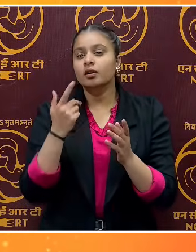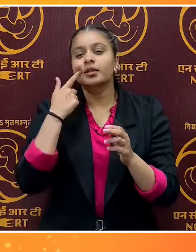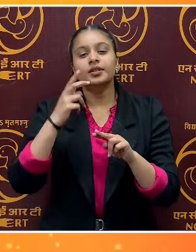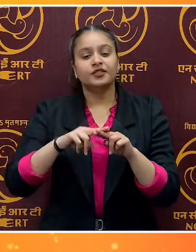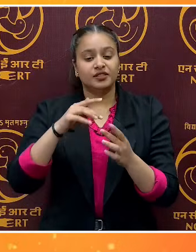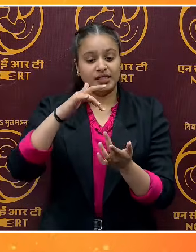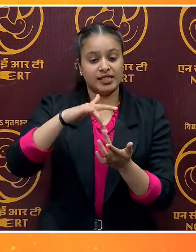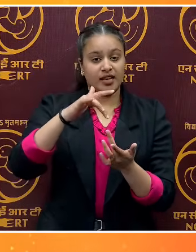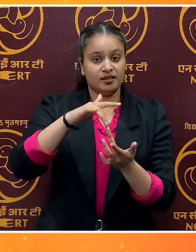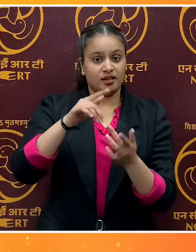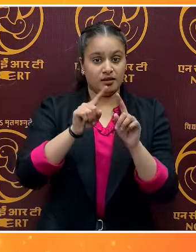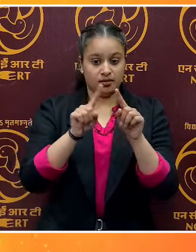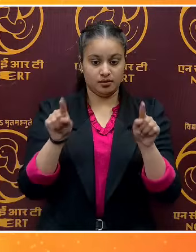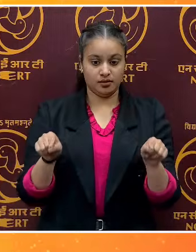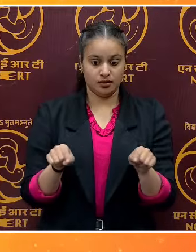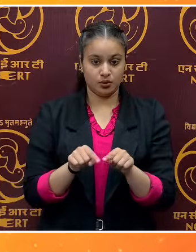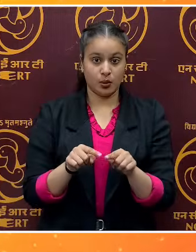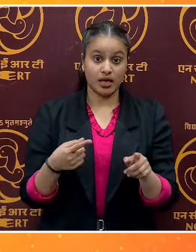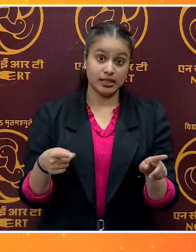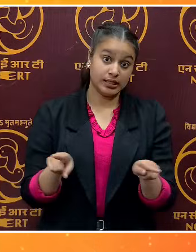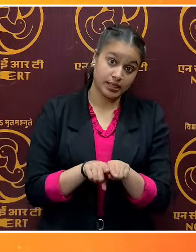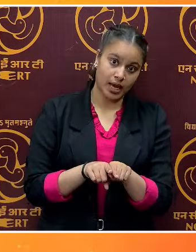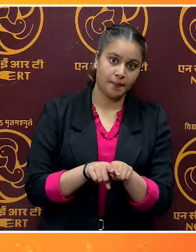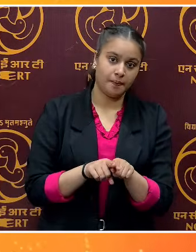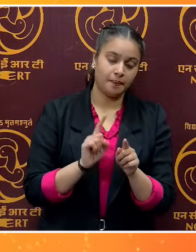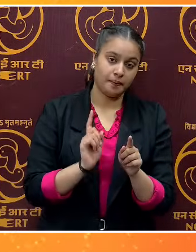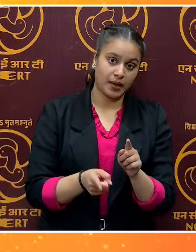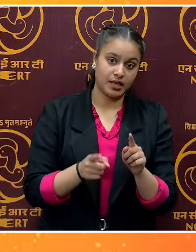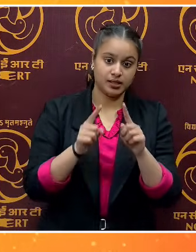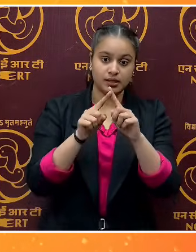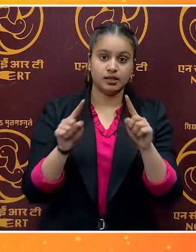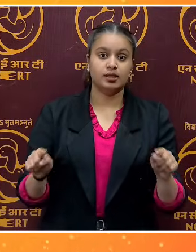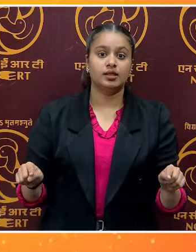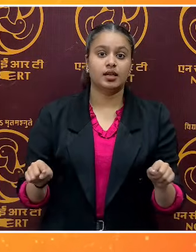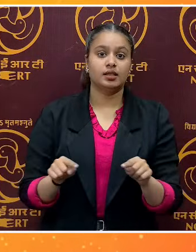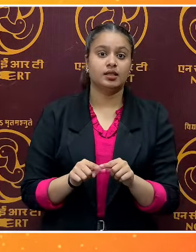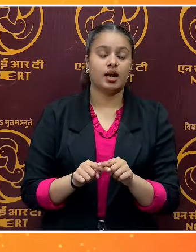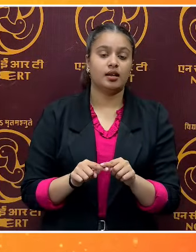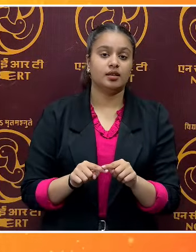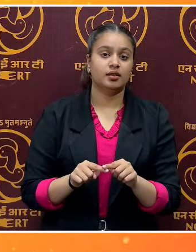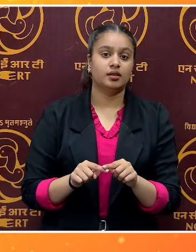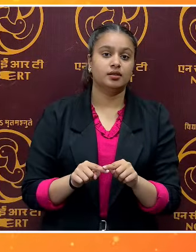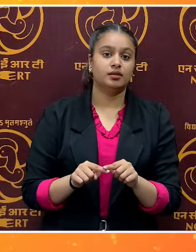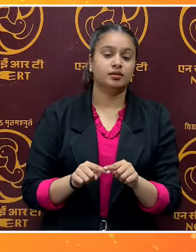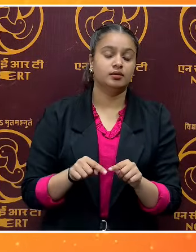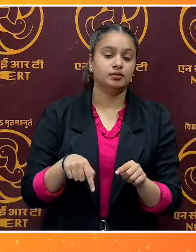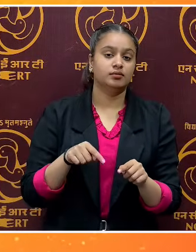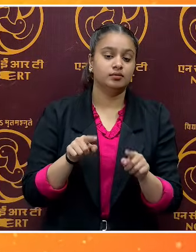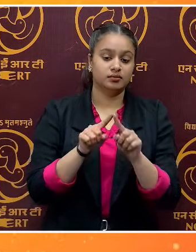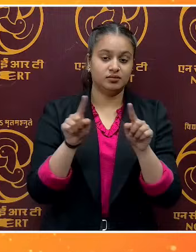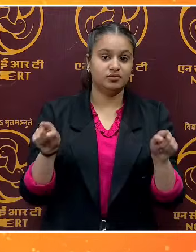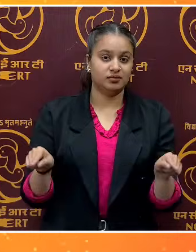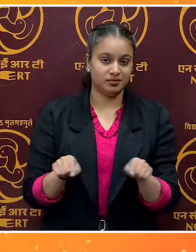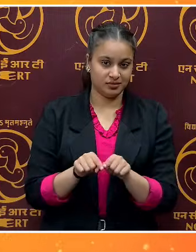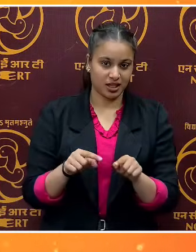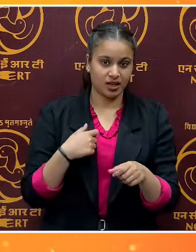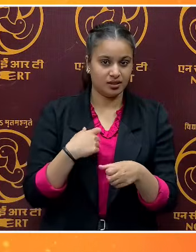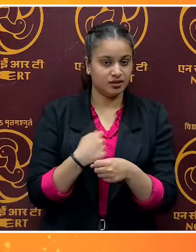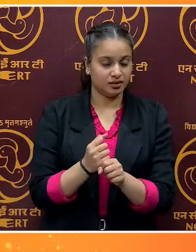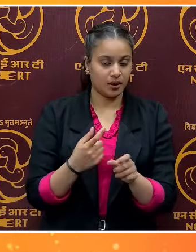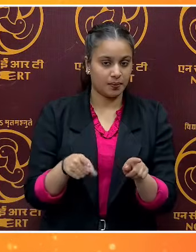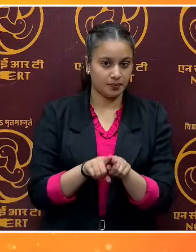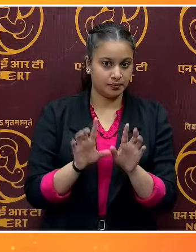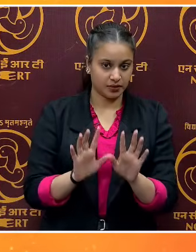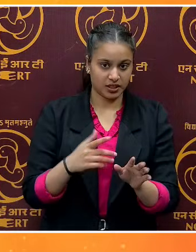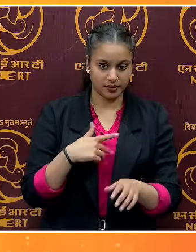center of the square is the same as the center of the rectangle? As you can see, Renuji, we have length of the rectangle